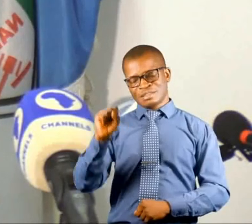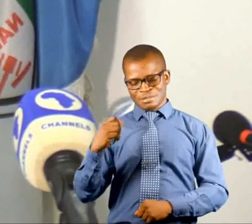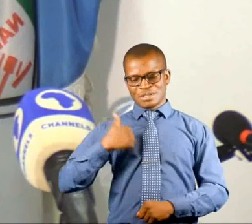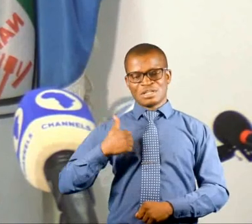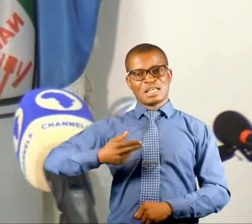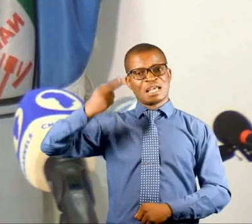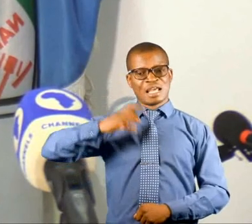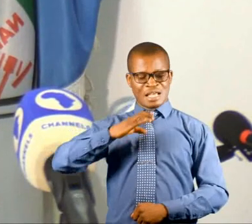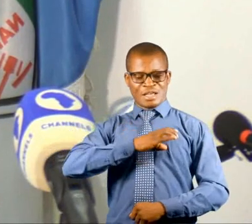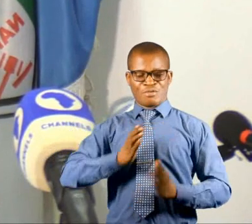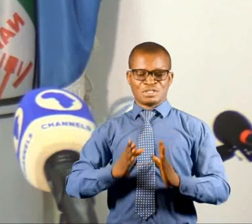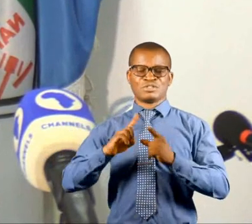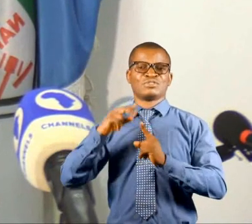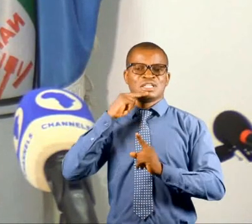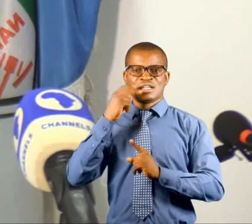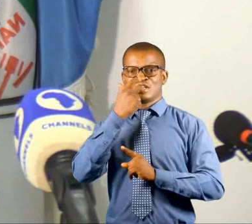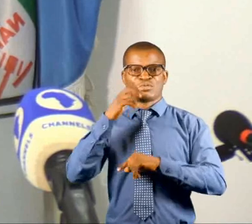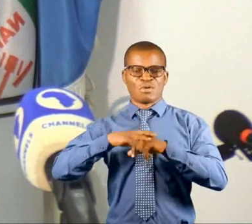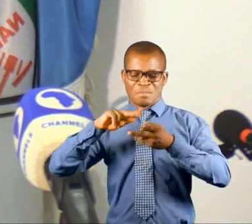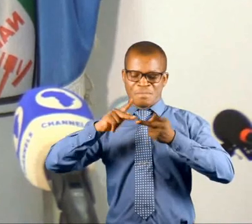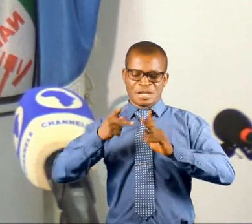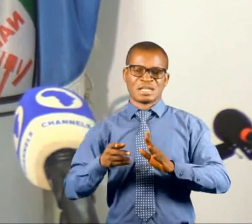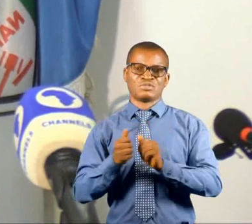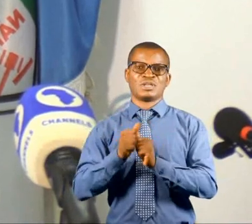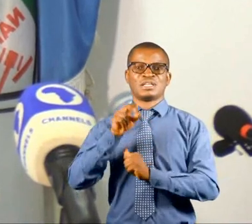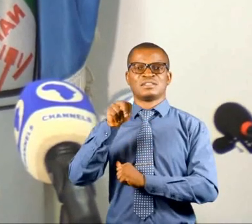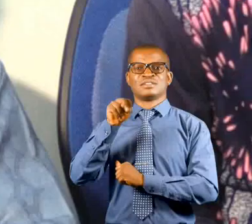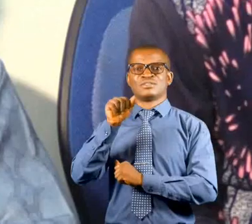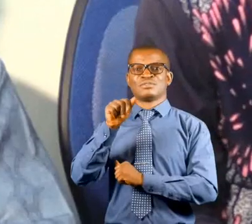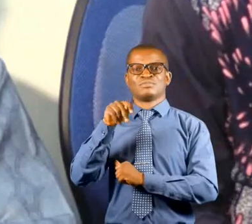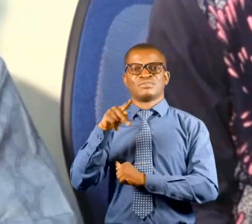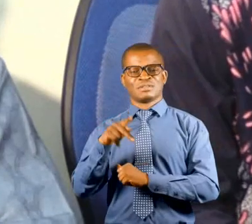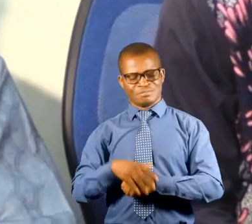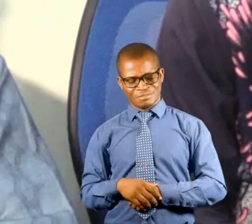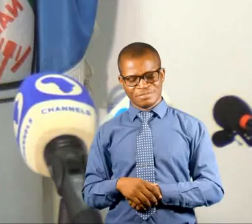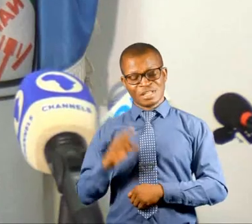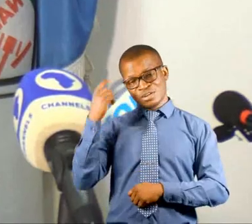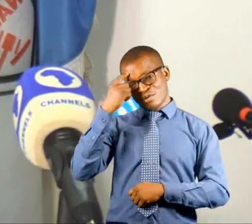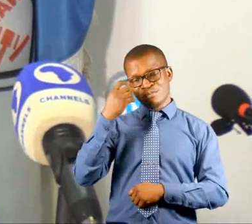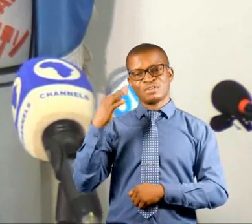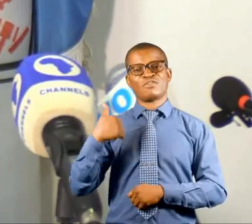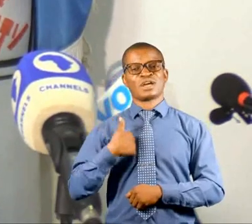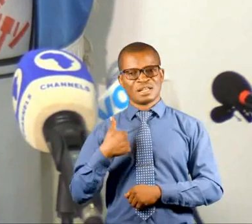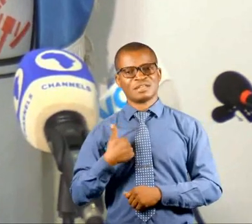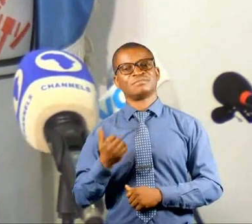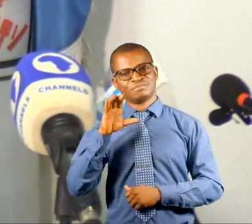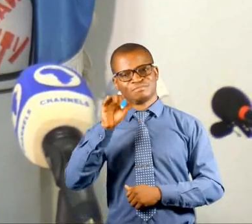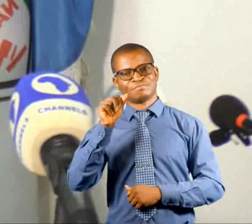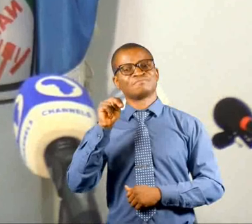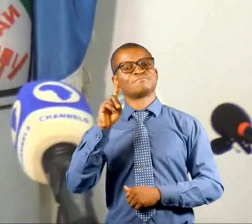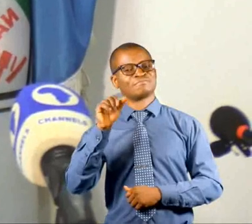James Christoph, the Canadian High Commissioner to Nigeria, spoke on the partnership with NAPTIP. The government of Canada